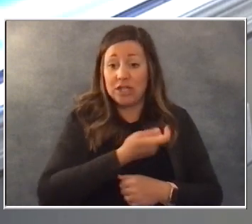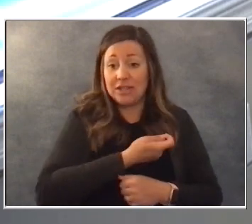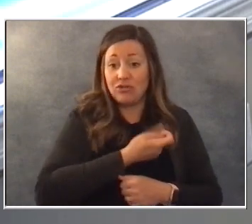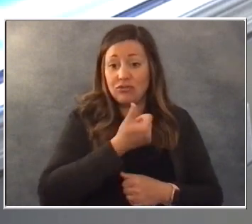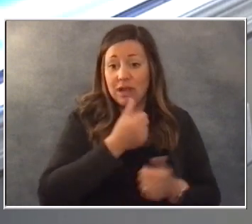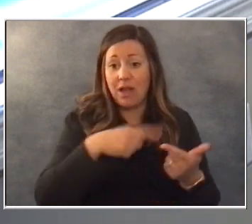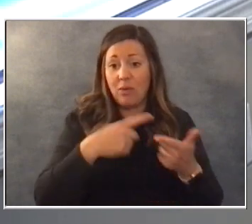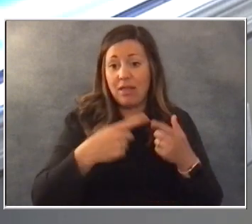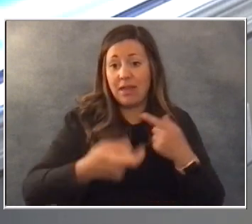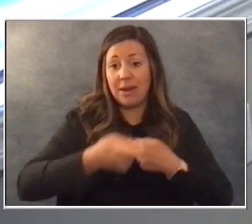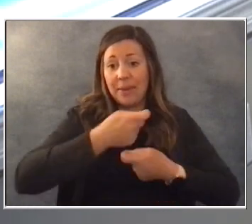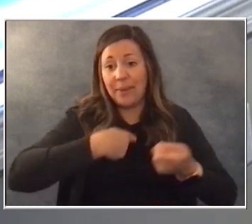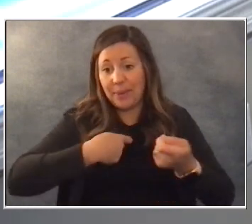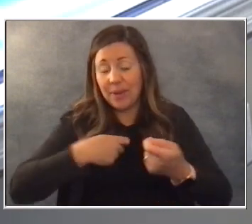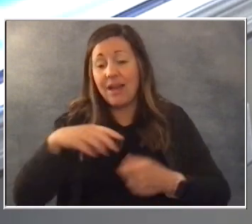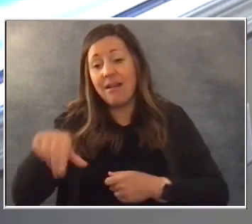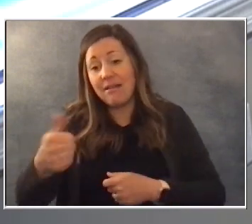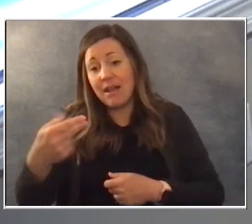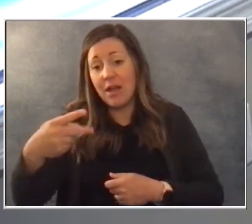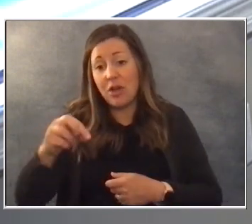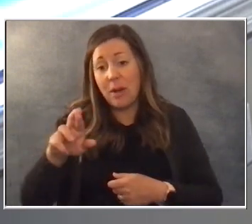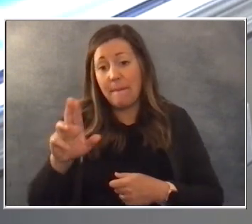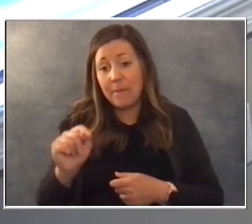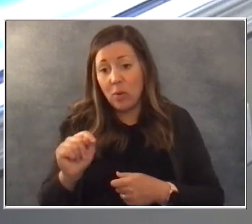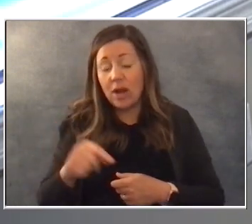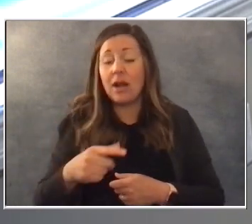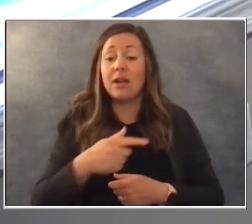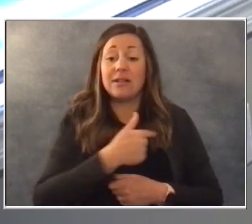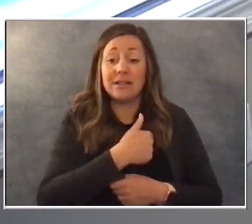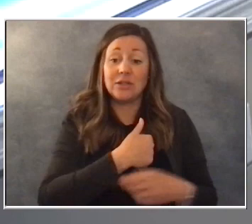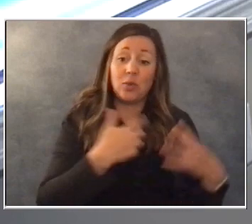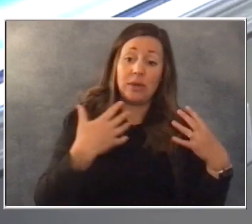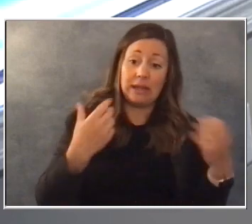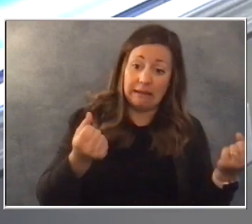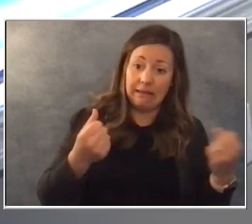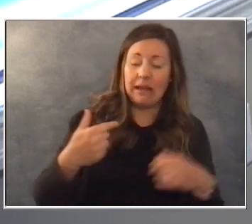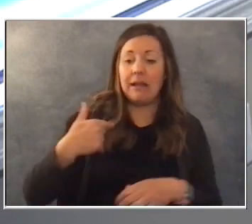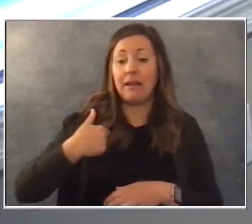another one on the other side. So I was healing from one